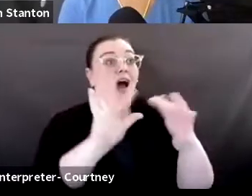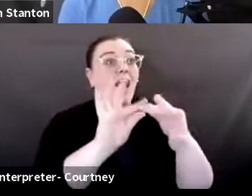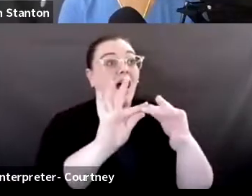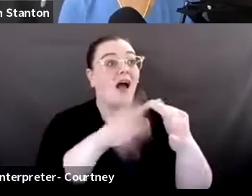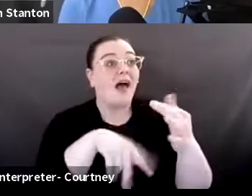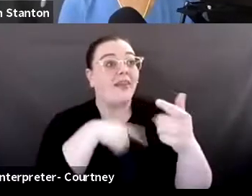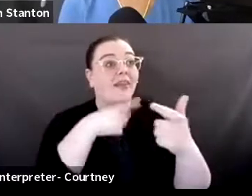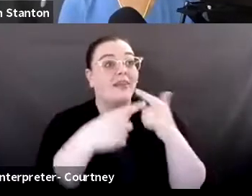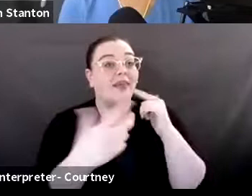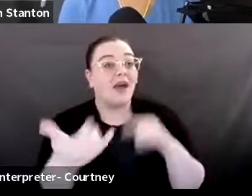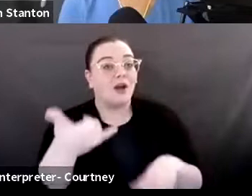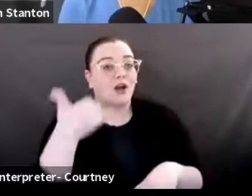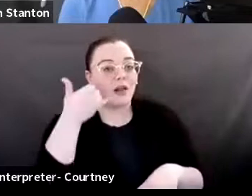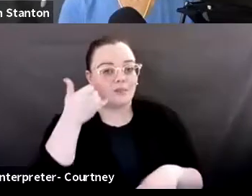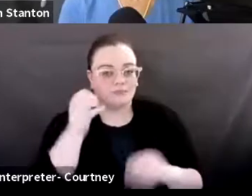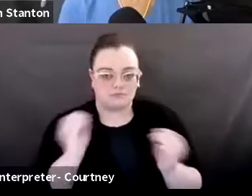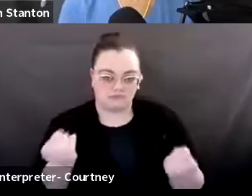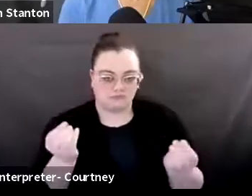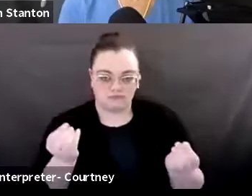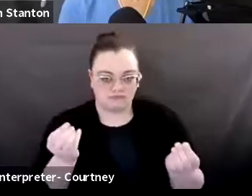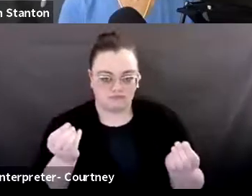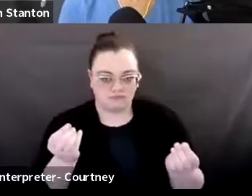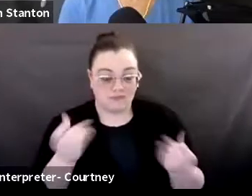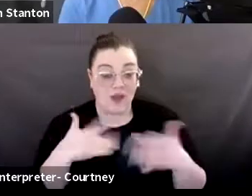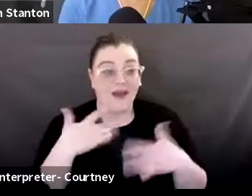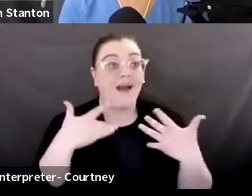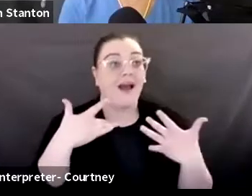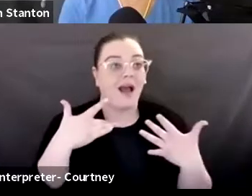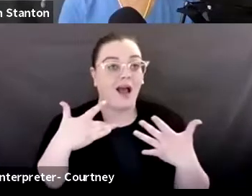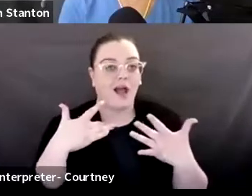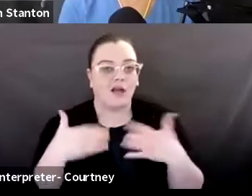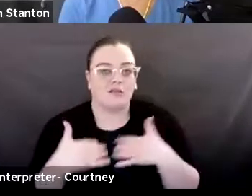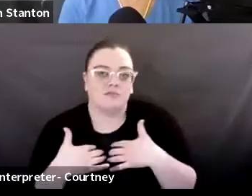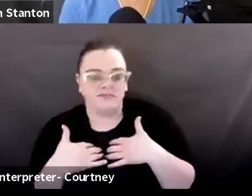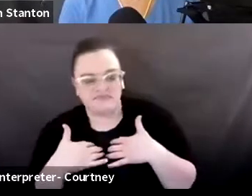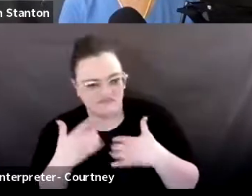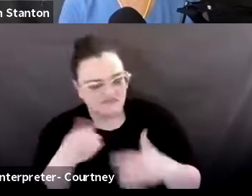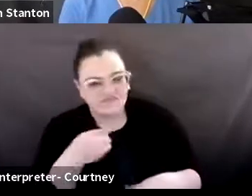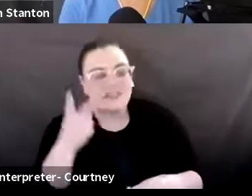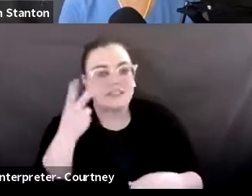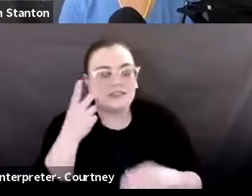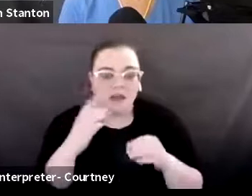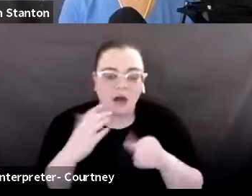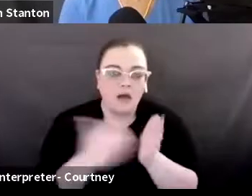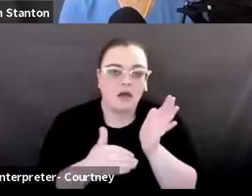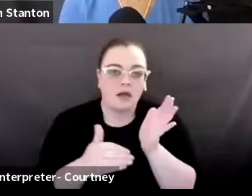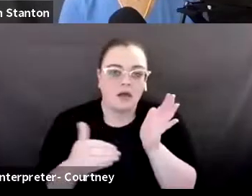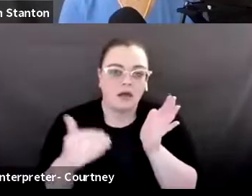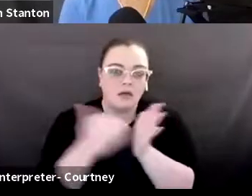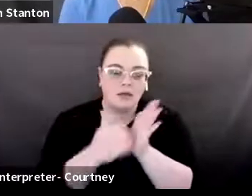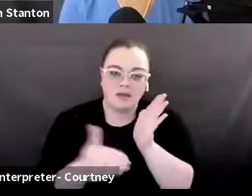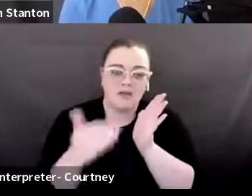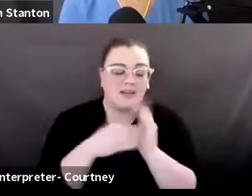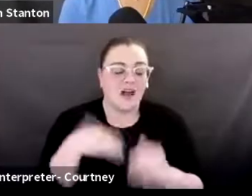call, never get the call. And it just broke me. It broke me to the point that back